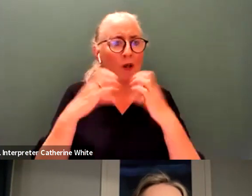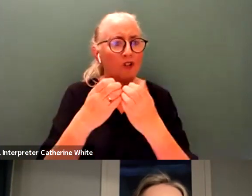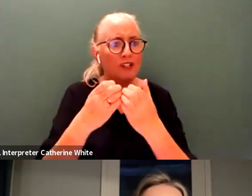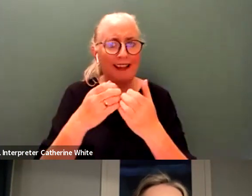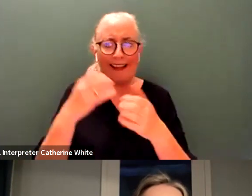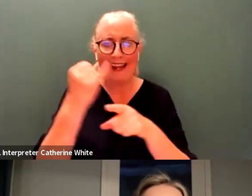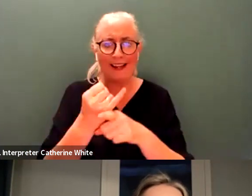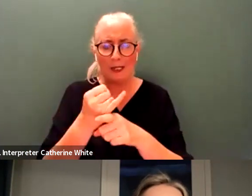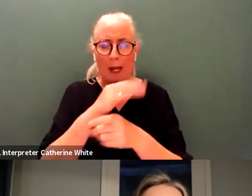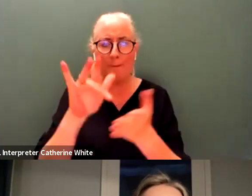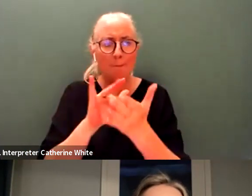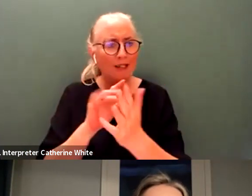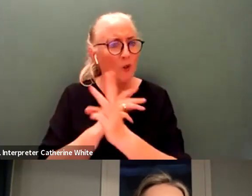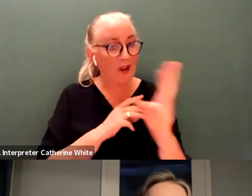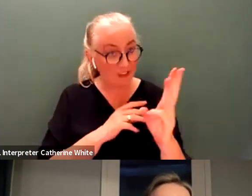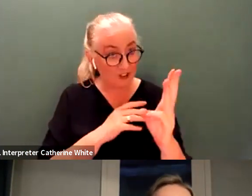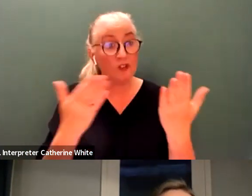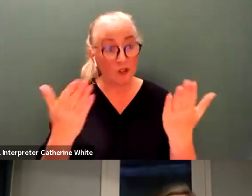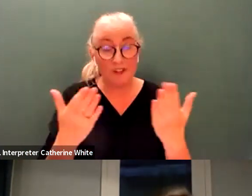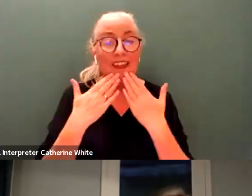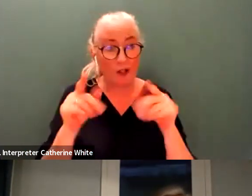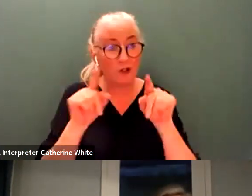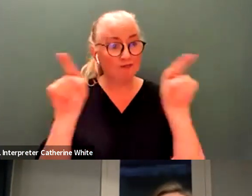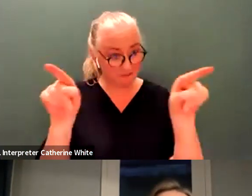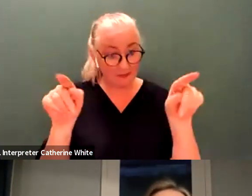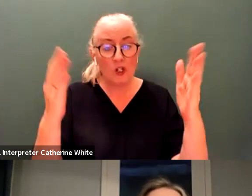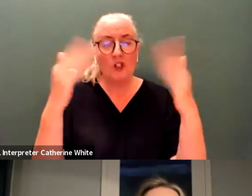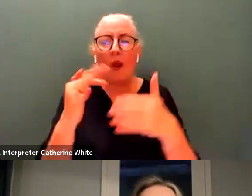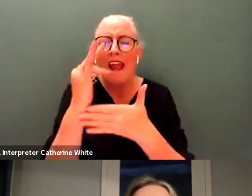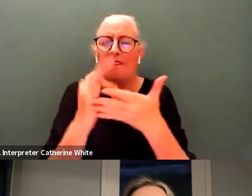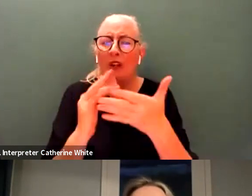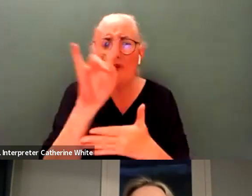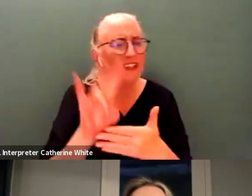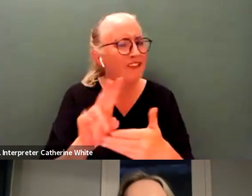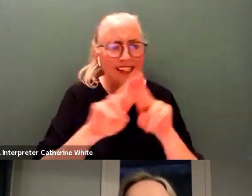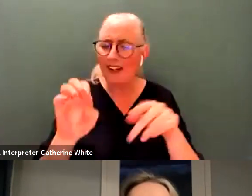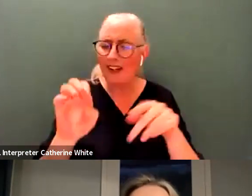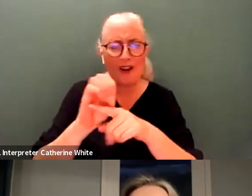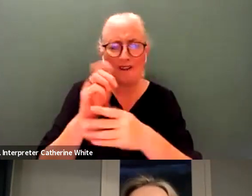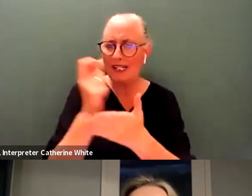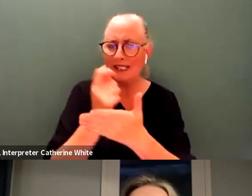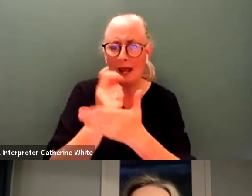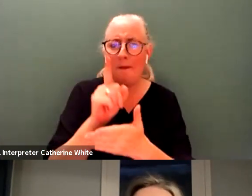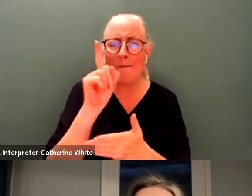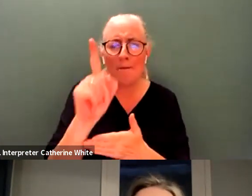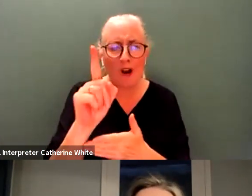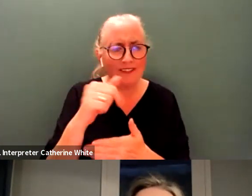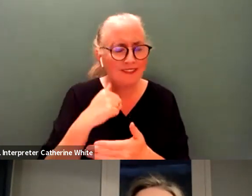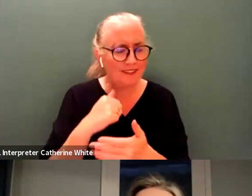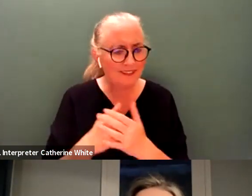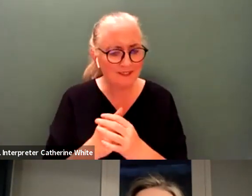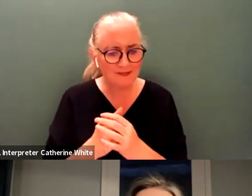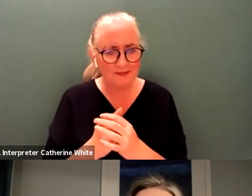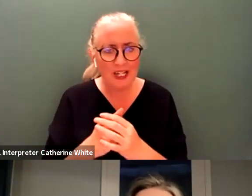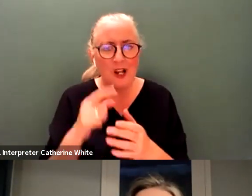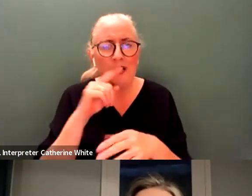you. Okay, so our questions, we have a few questions. We won't have a huge amount of time for them, but maybe I might just start